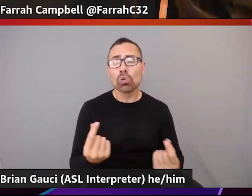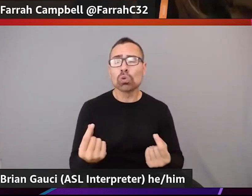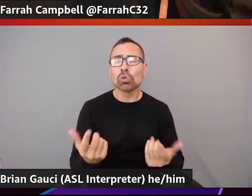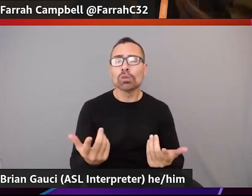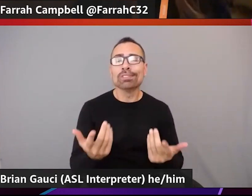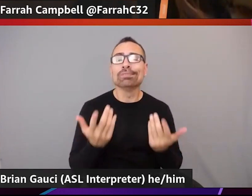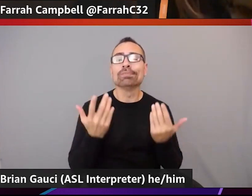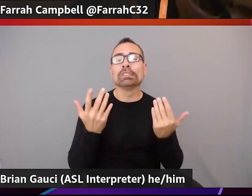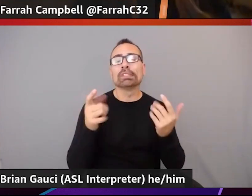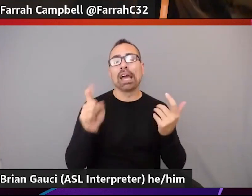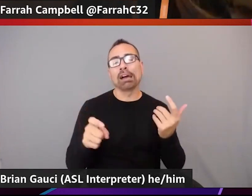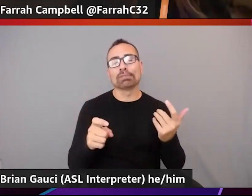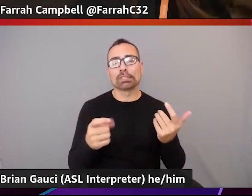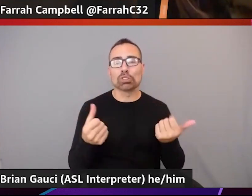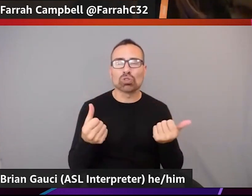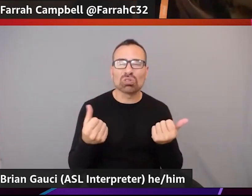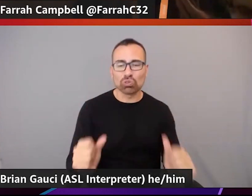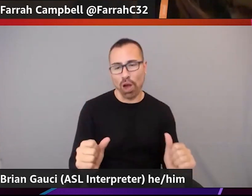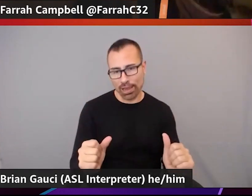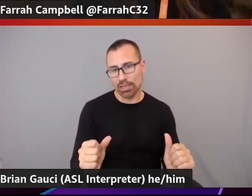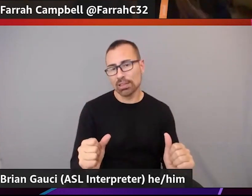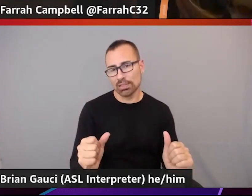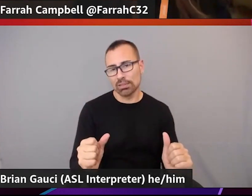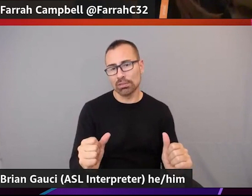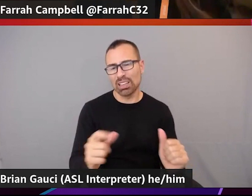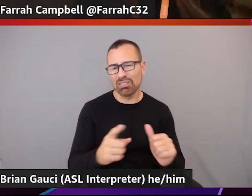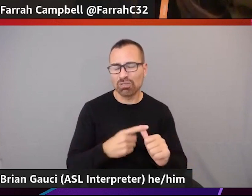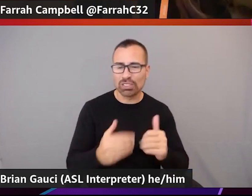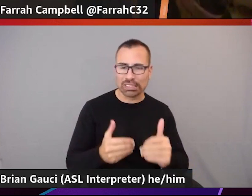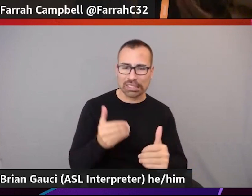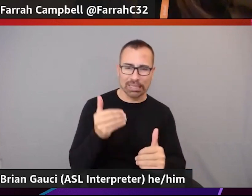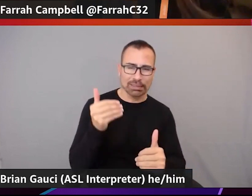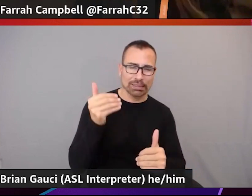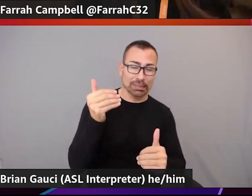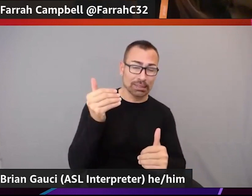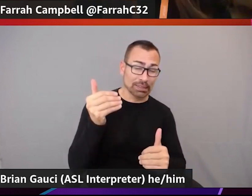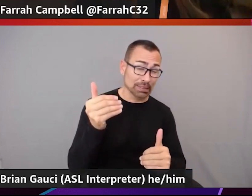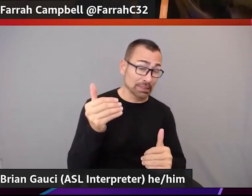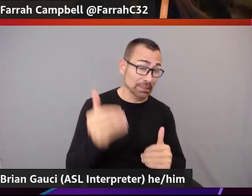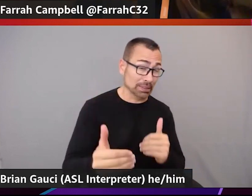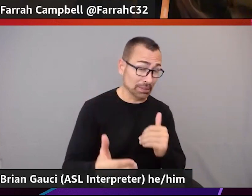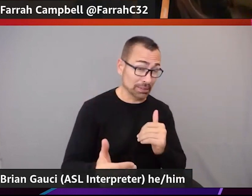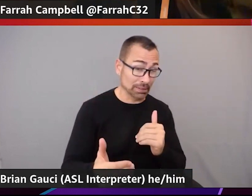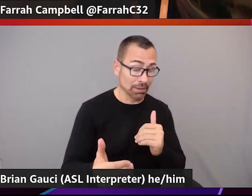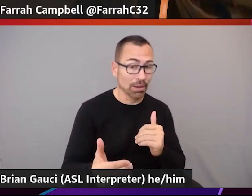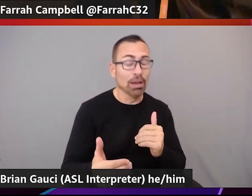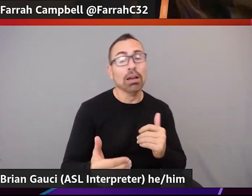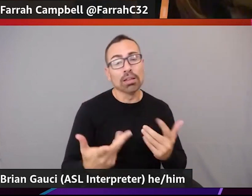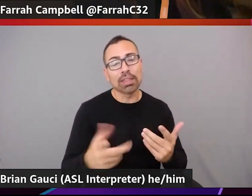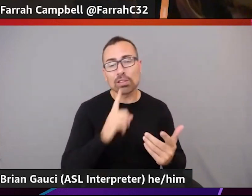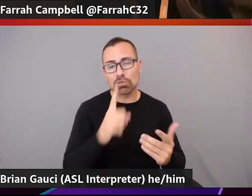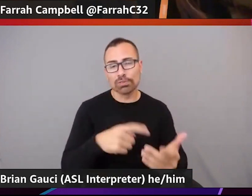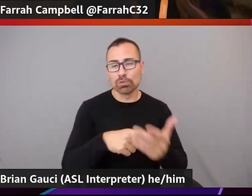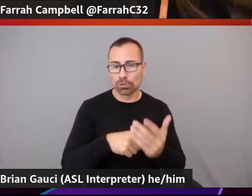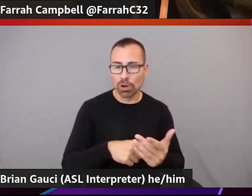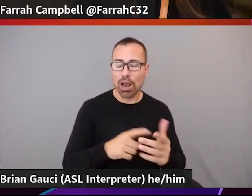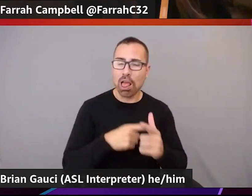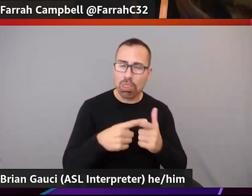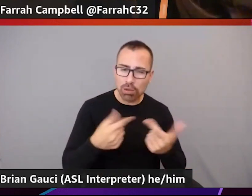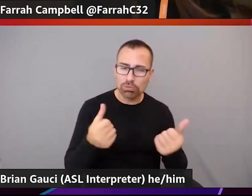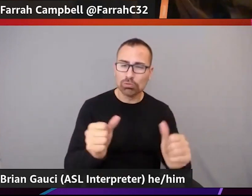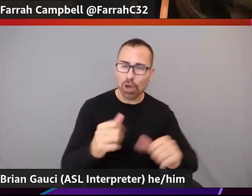first step that say, I'm going to do this. That really all it takes. But yeah, give those tutorials a shot.